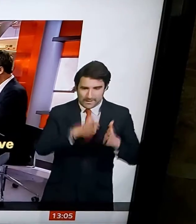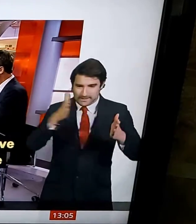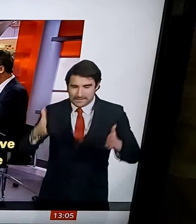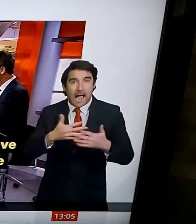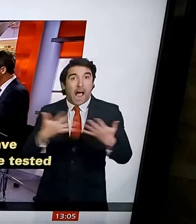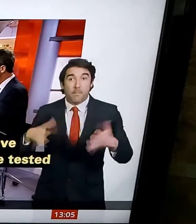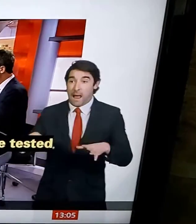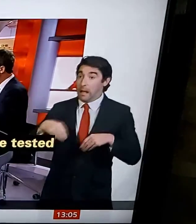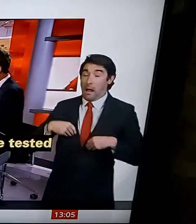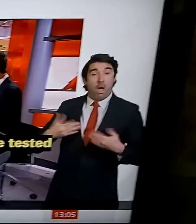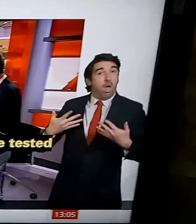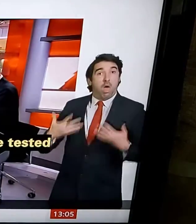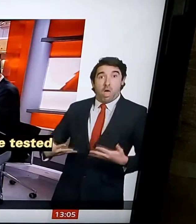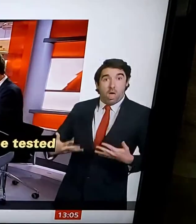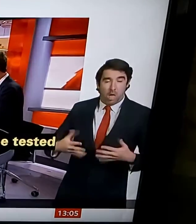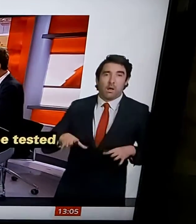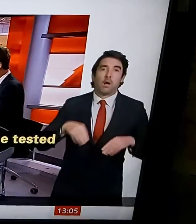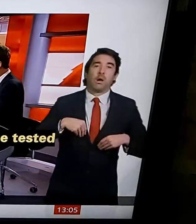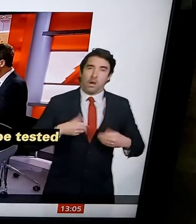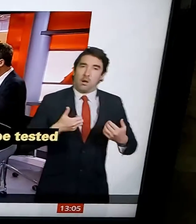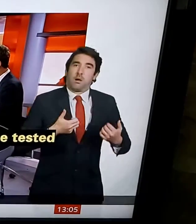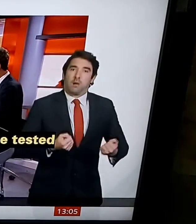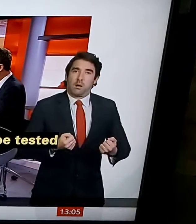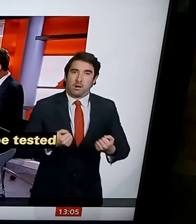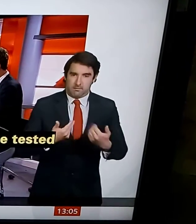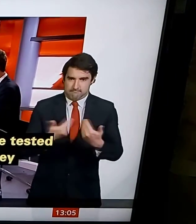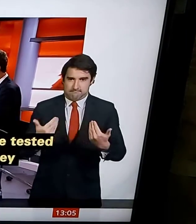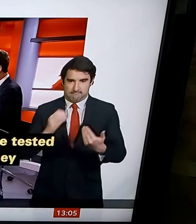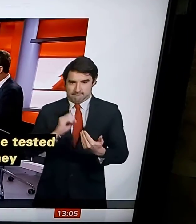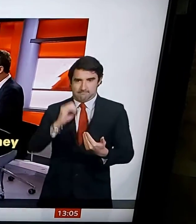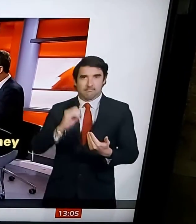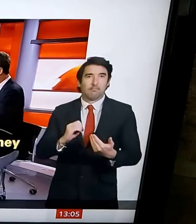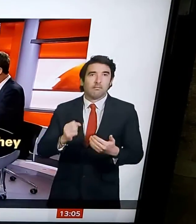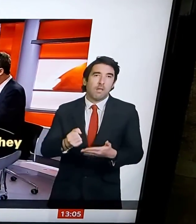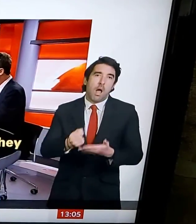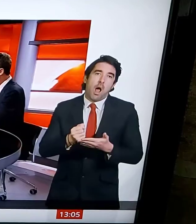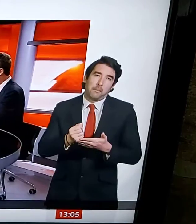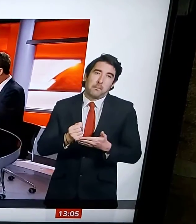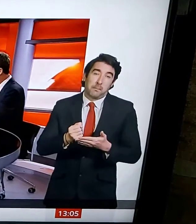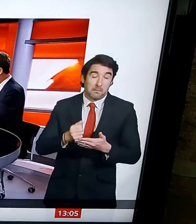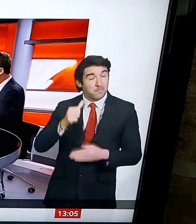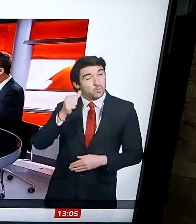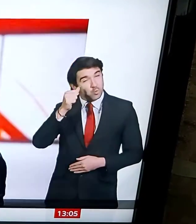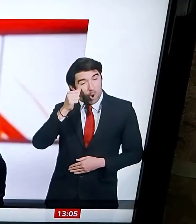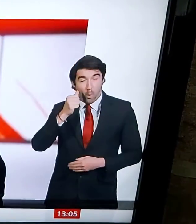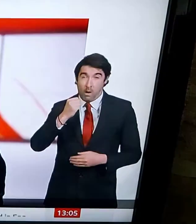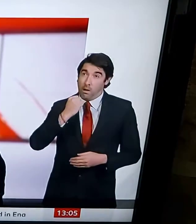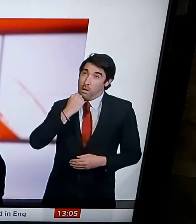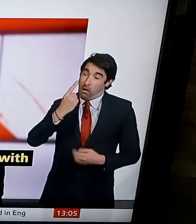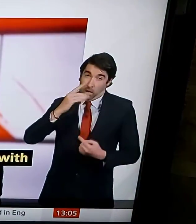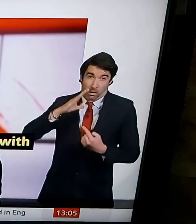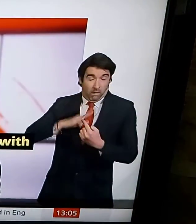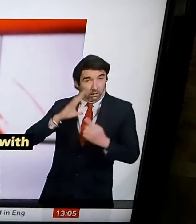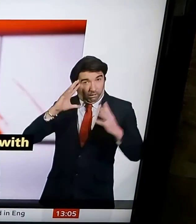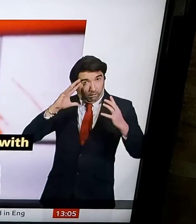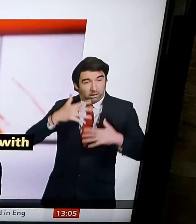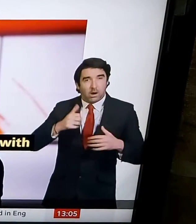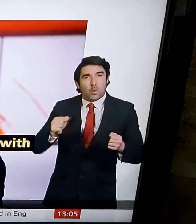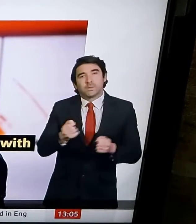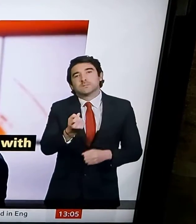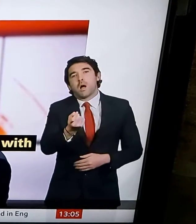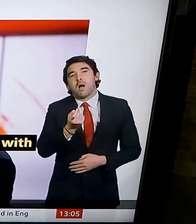very important, particularly coming into winter, with all the challenges that has for policymakers and just knowing how the virus is